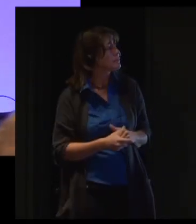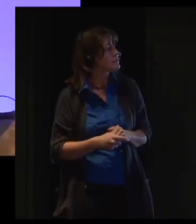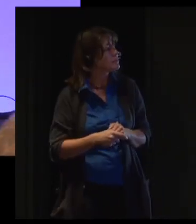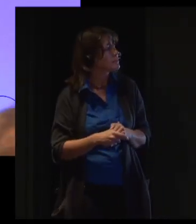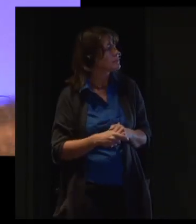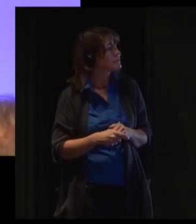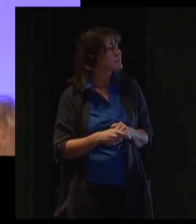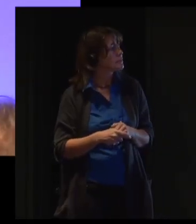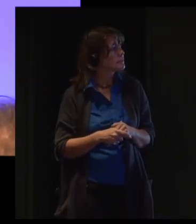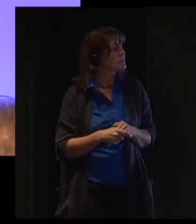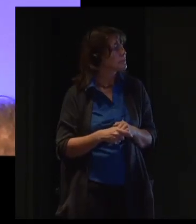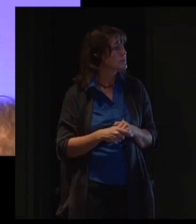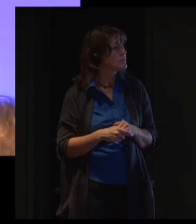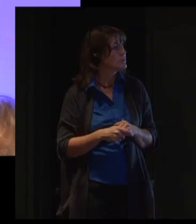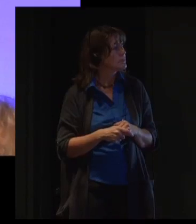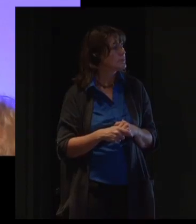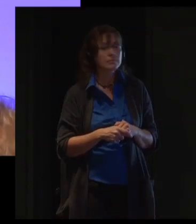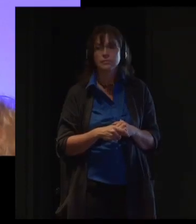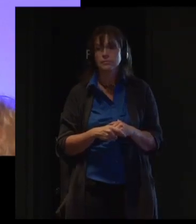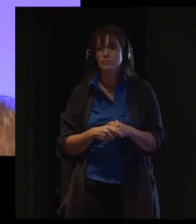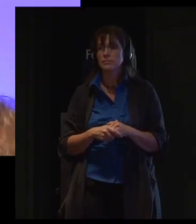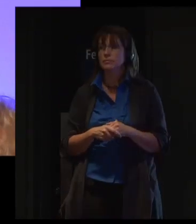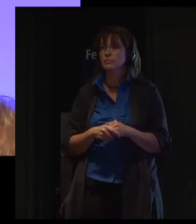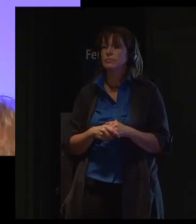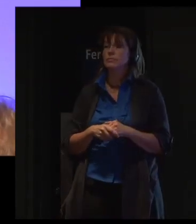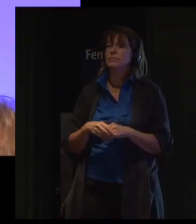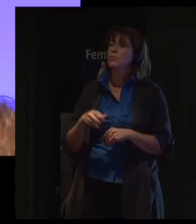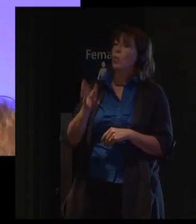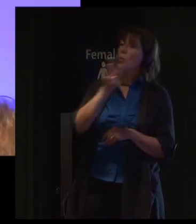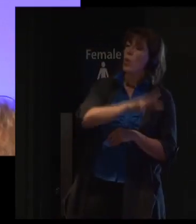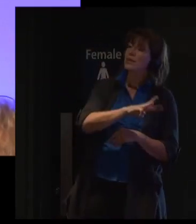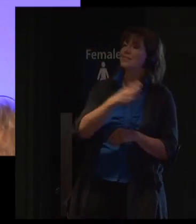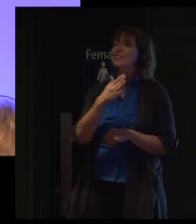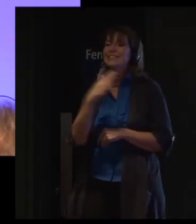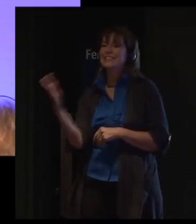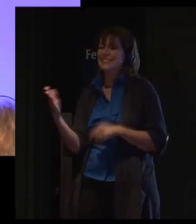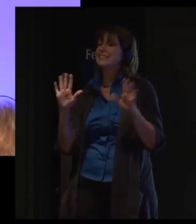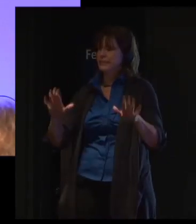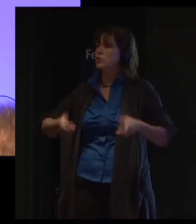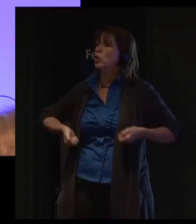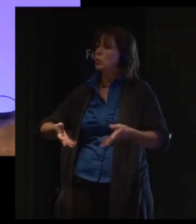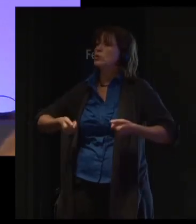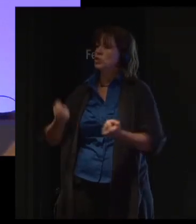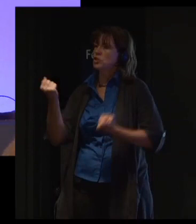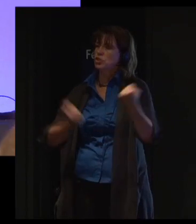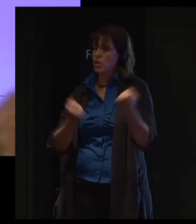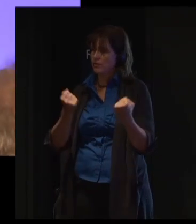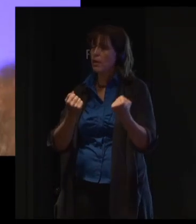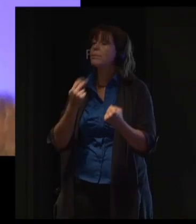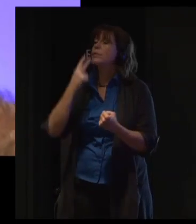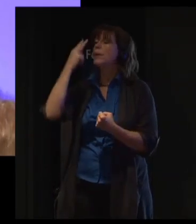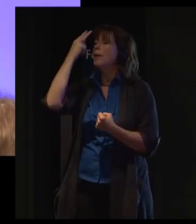parts are the west side and the east side for the wheelchair drivers. blind